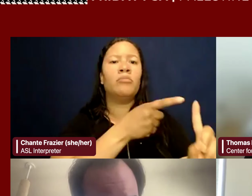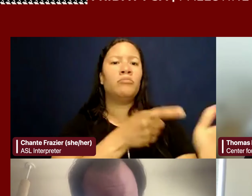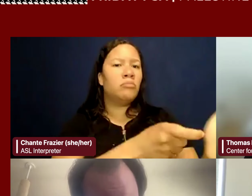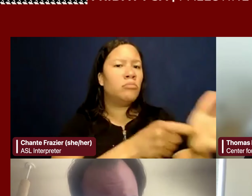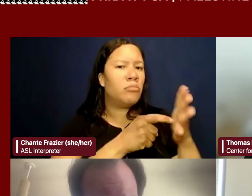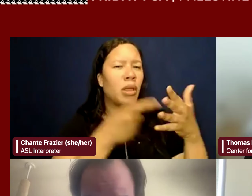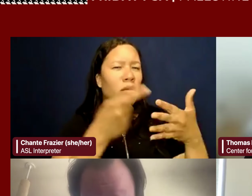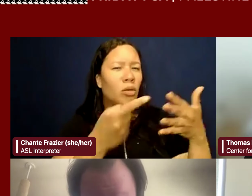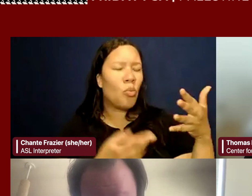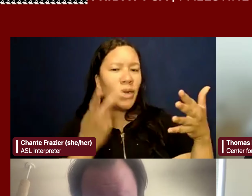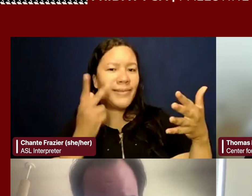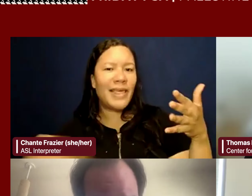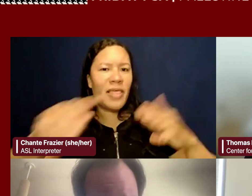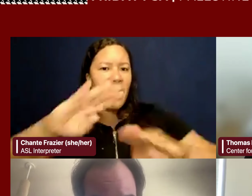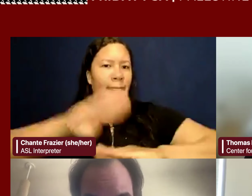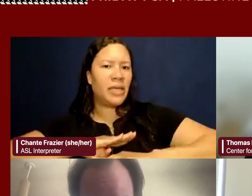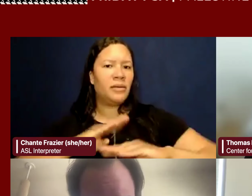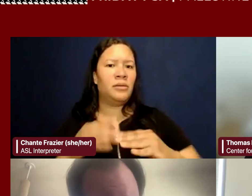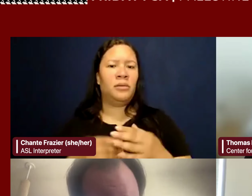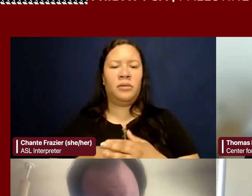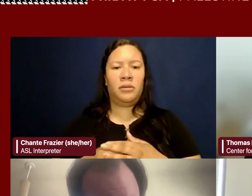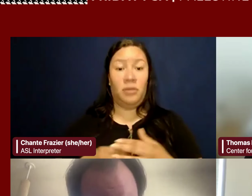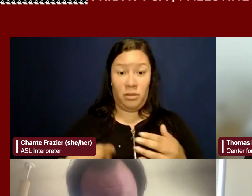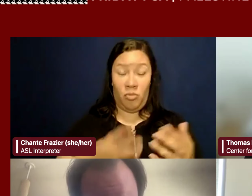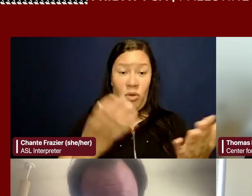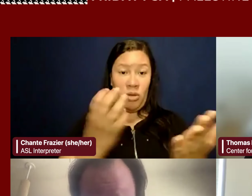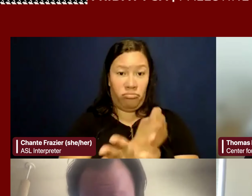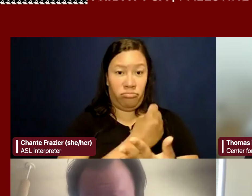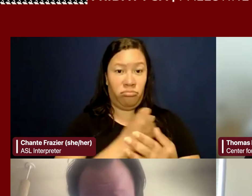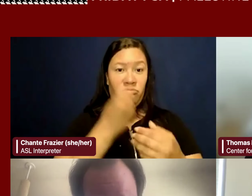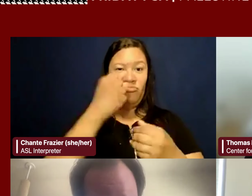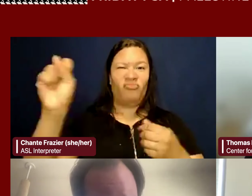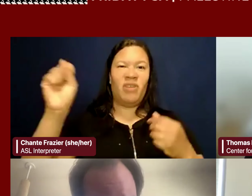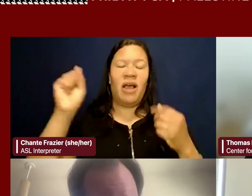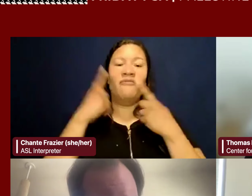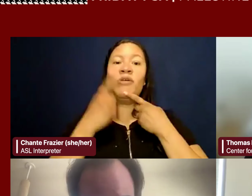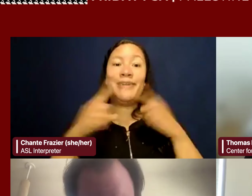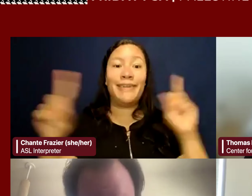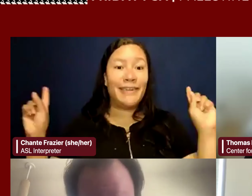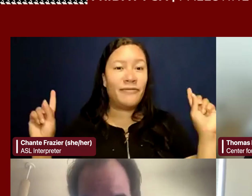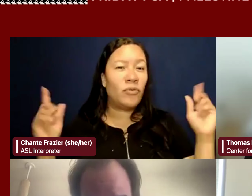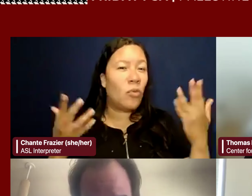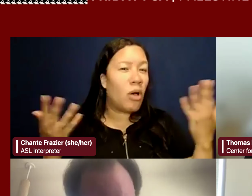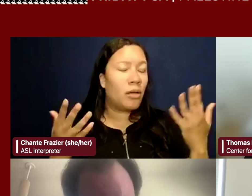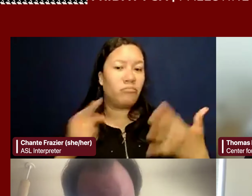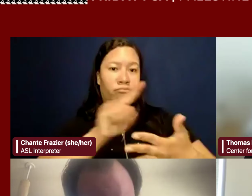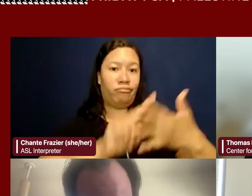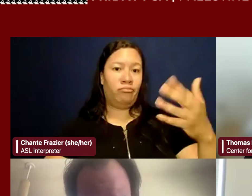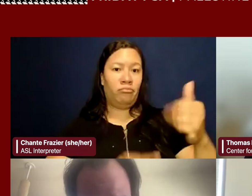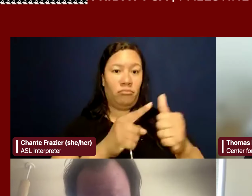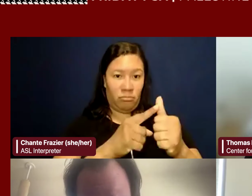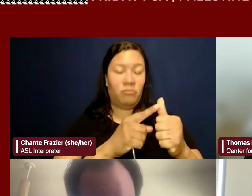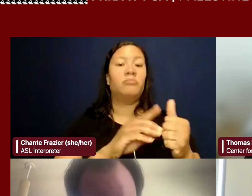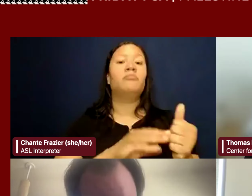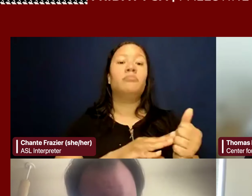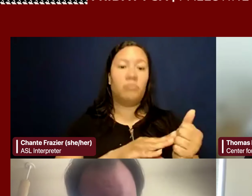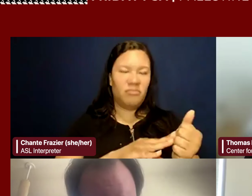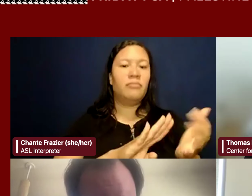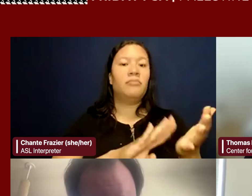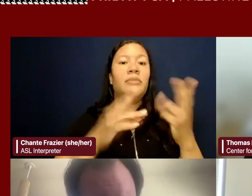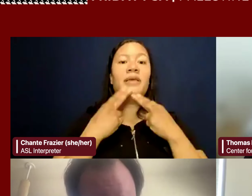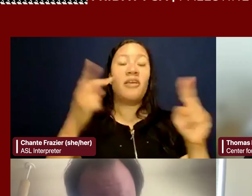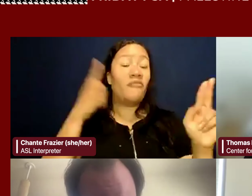of the leverage of this strike, what we would like to use the strike weapon to achieve. And these are a few: amnesty for all